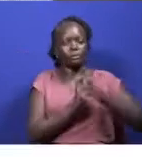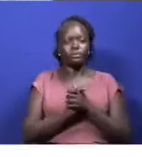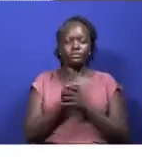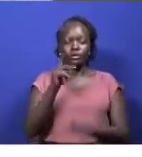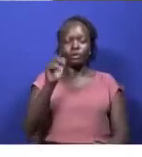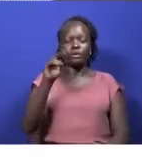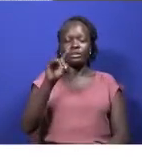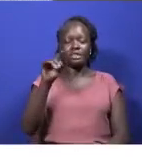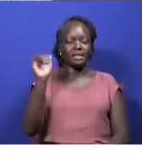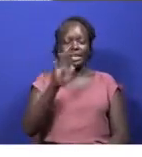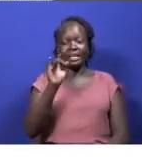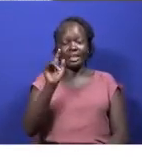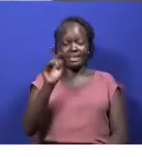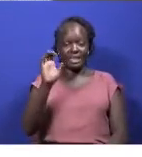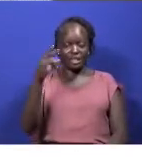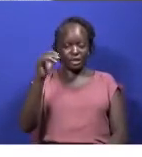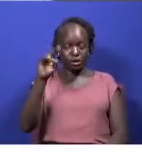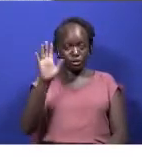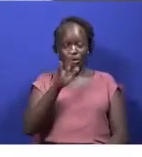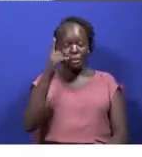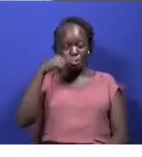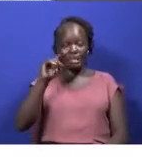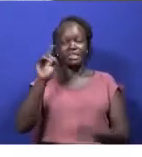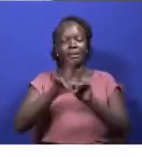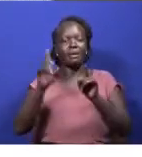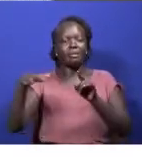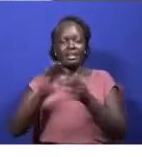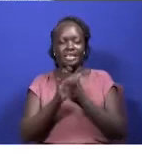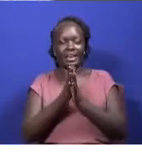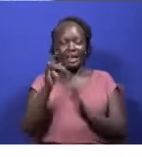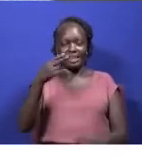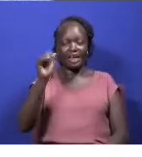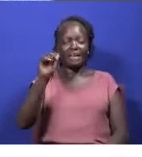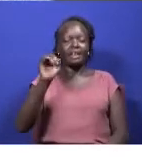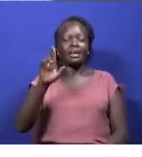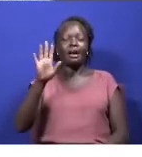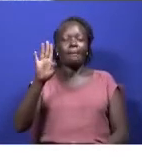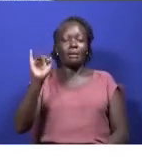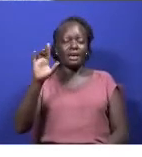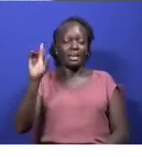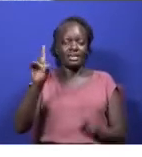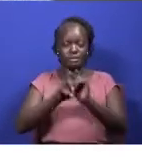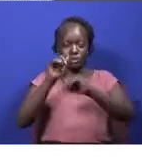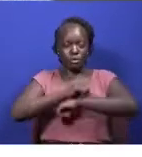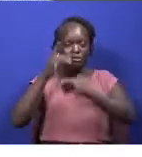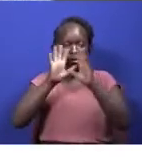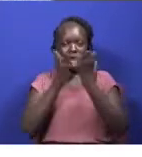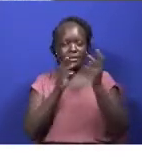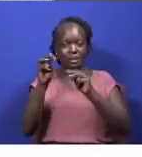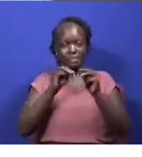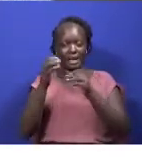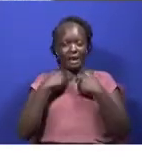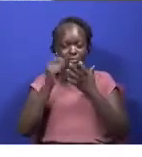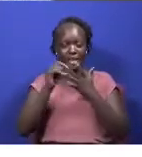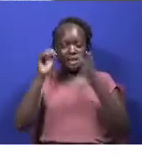Konza Technopolis Development Authority and the Thunderbird School of Global Management have signed a